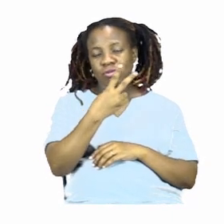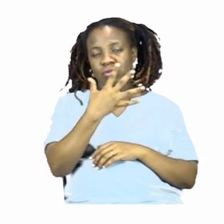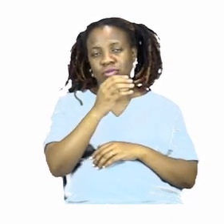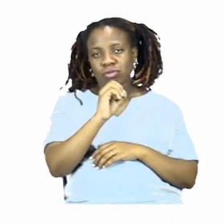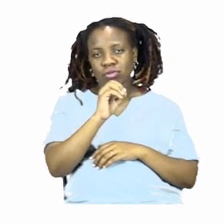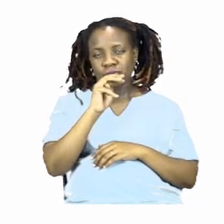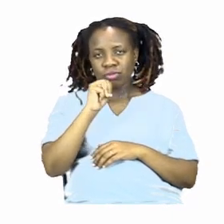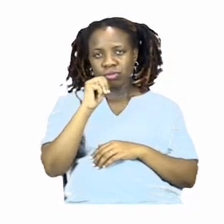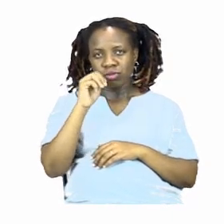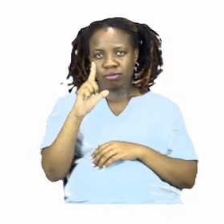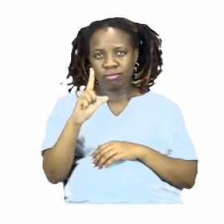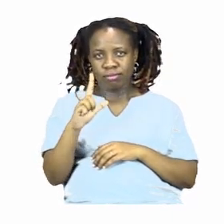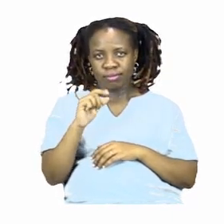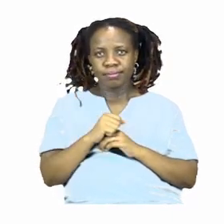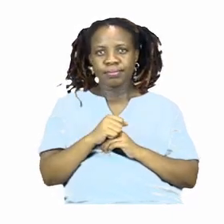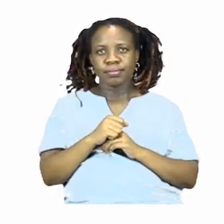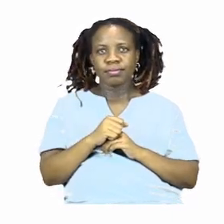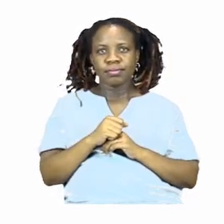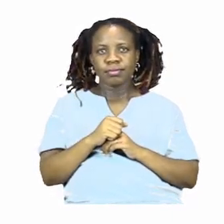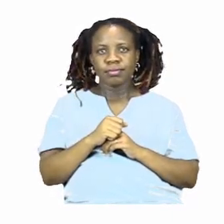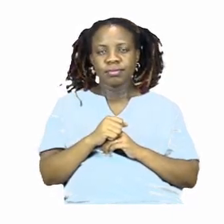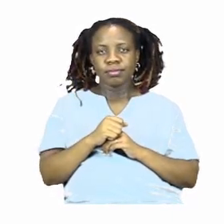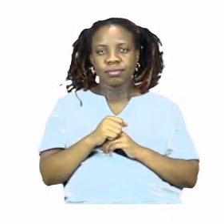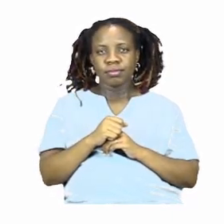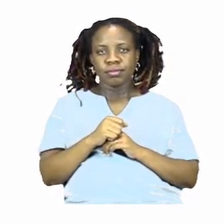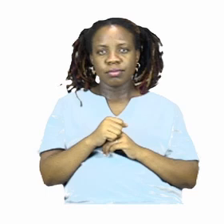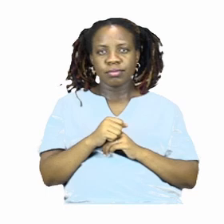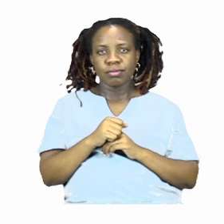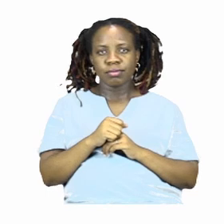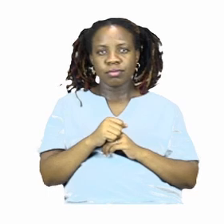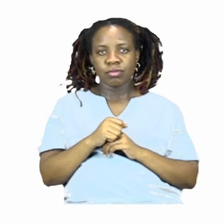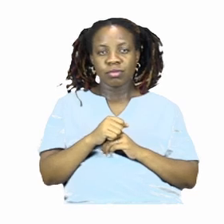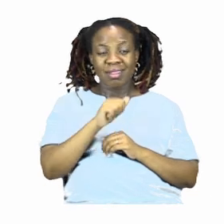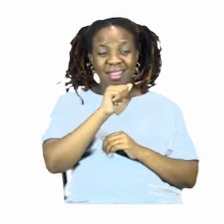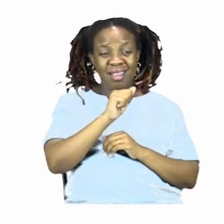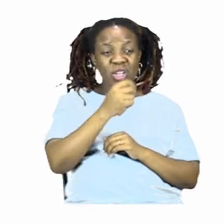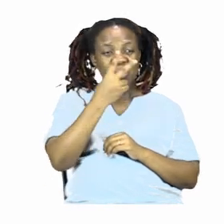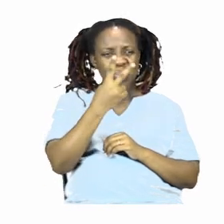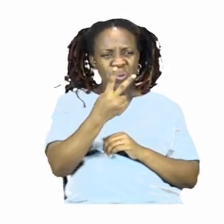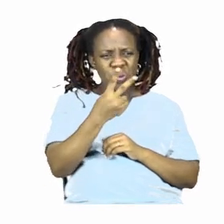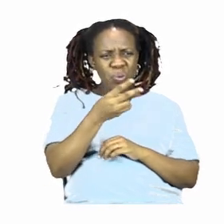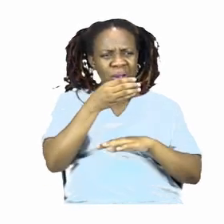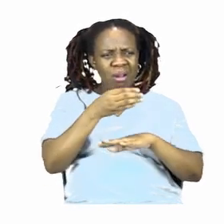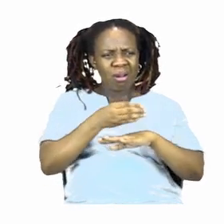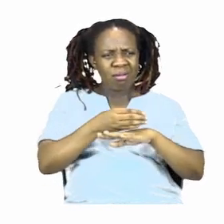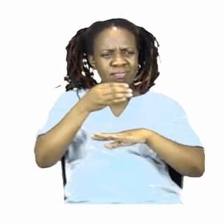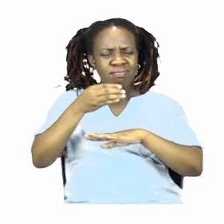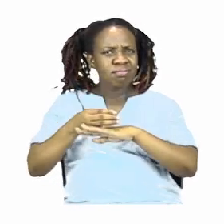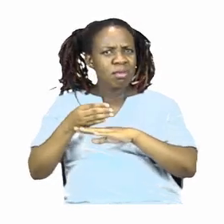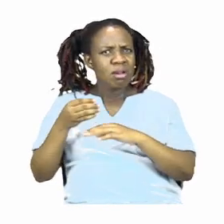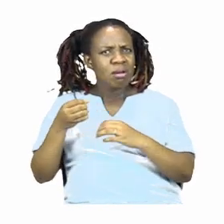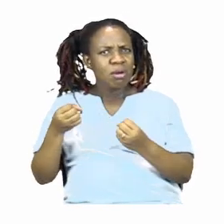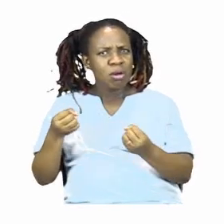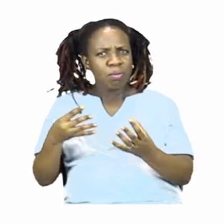250 milliliters, how much is A, 2 cups, and B, 3